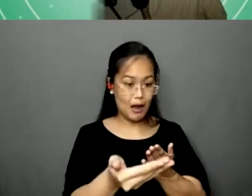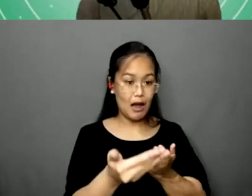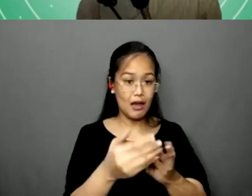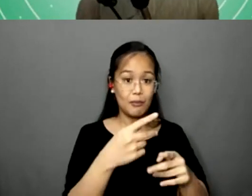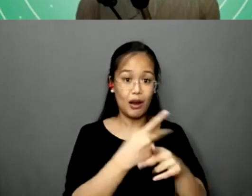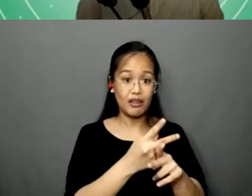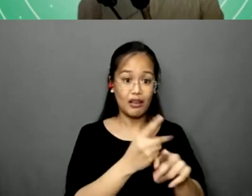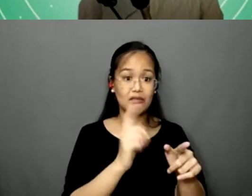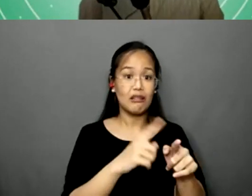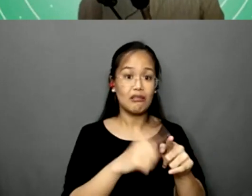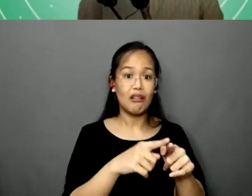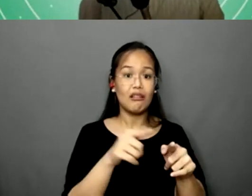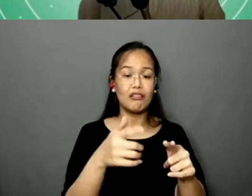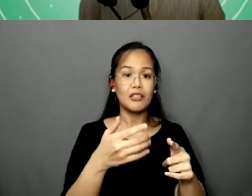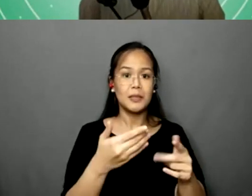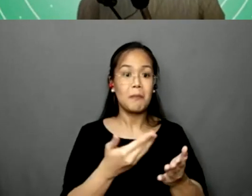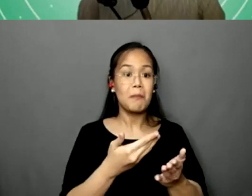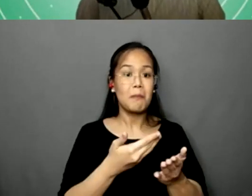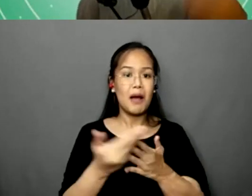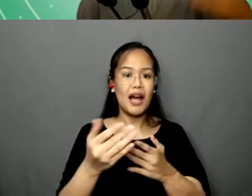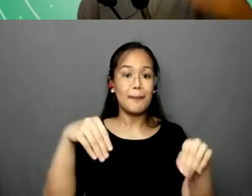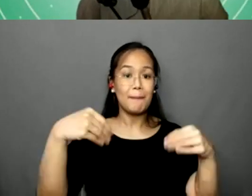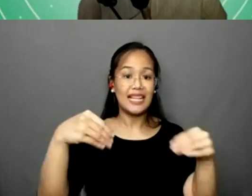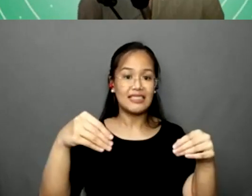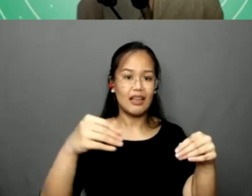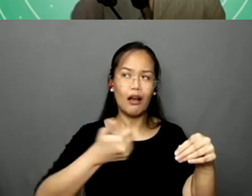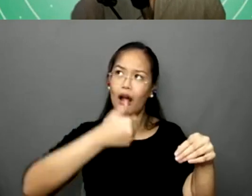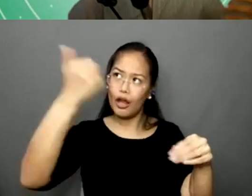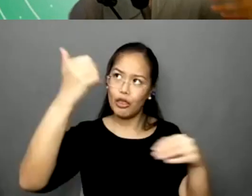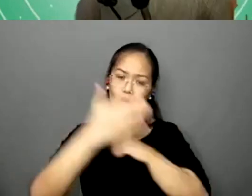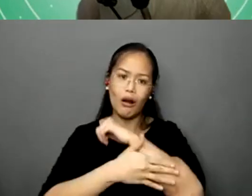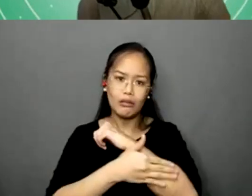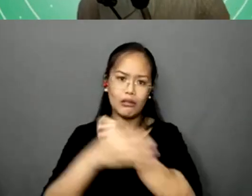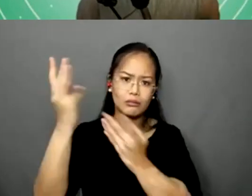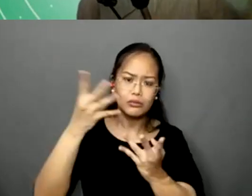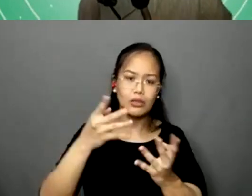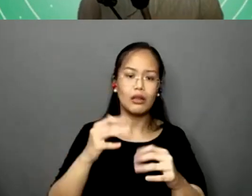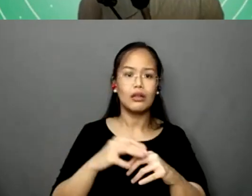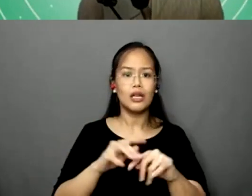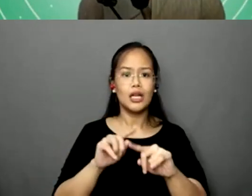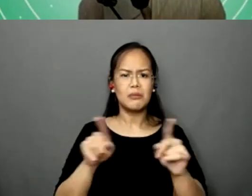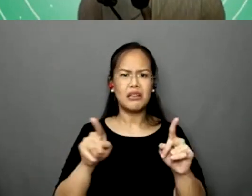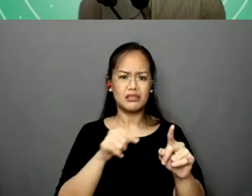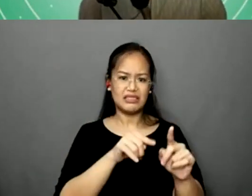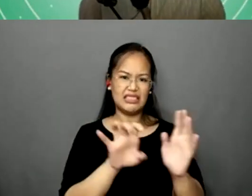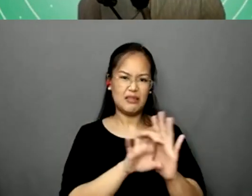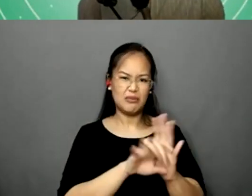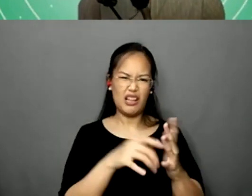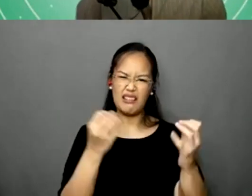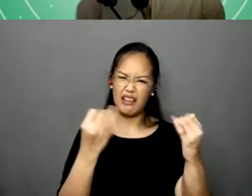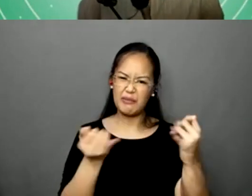or bulk plastics from a supplier. This can lead to many issues, especially when their products are more customized.